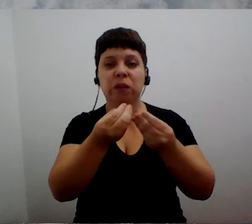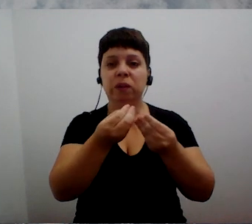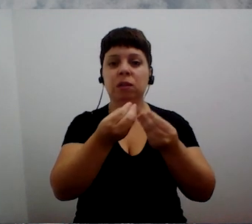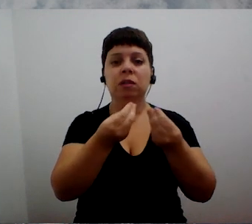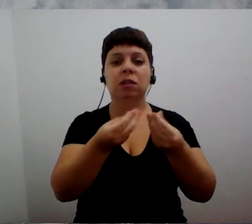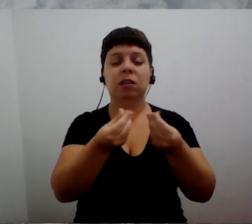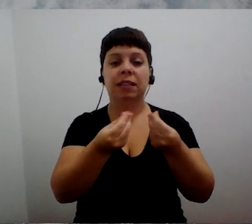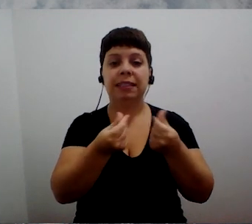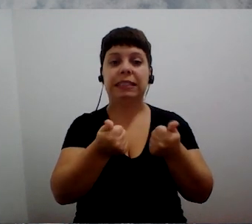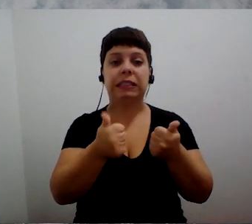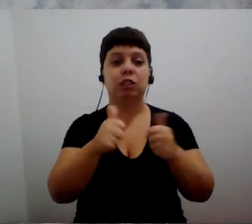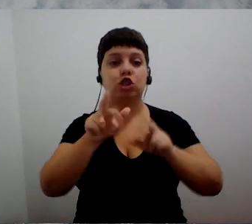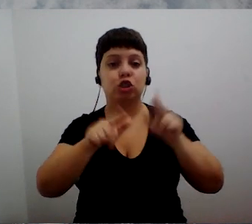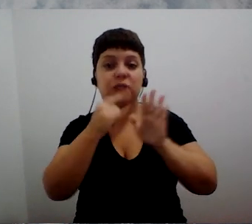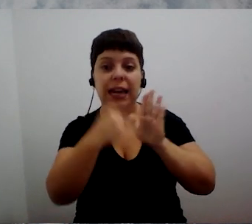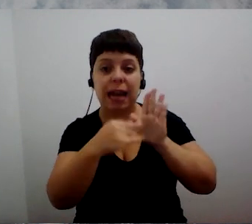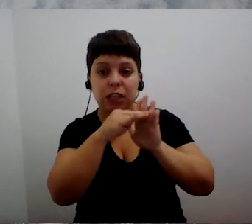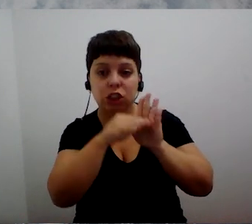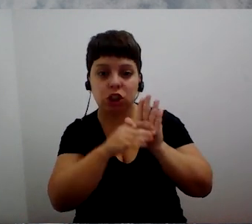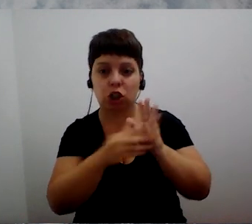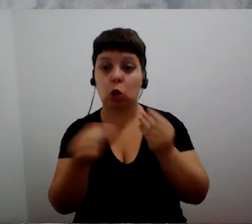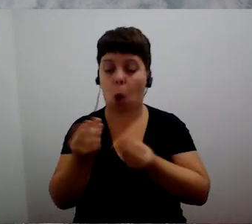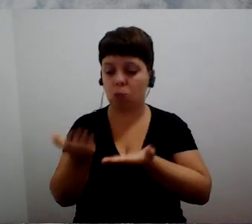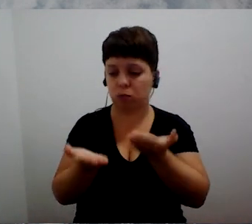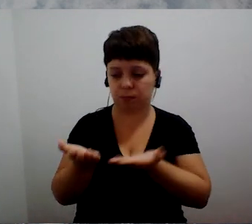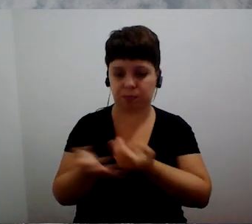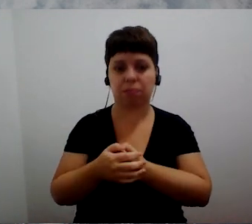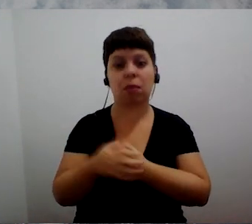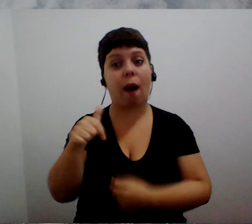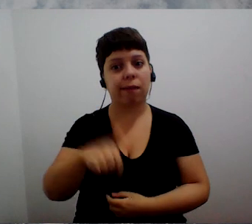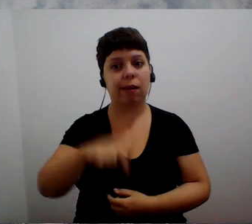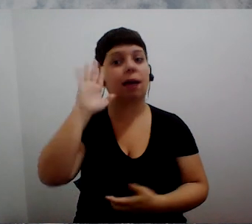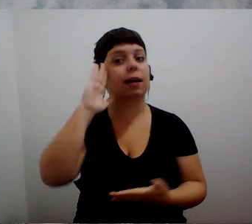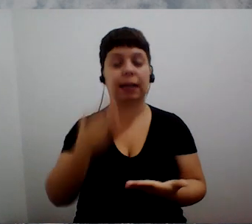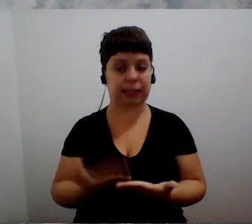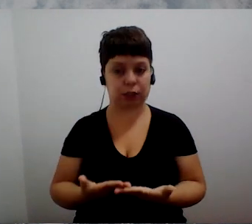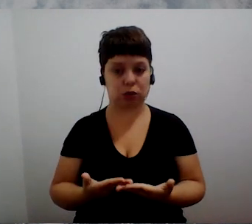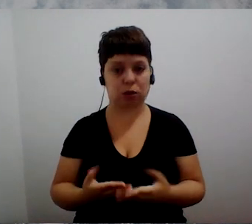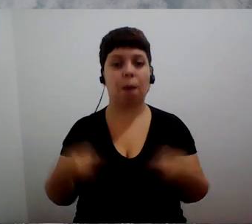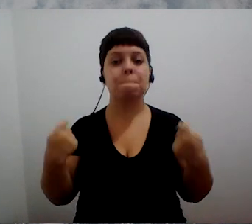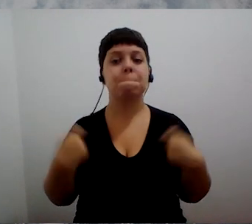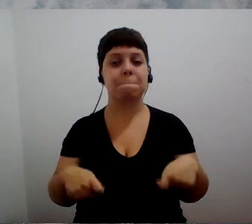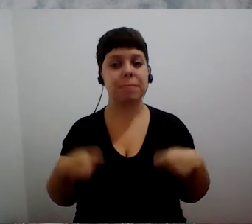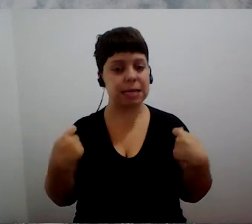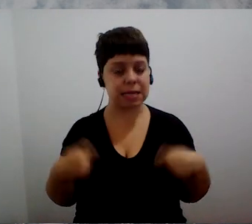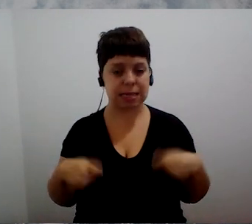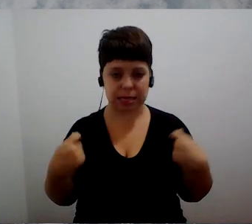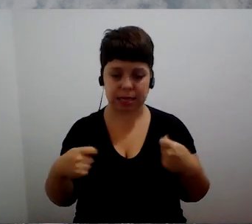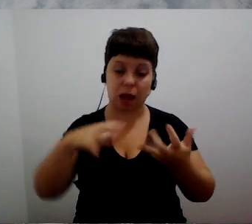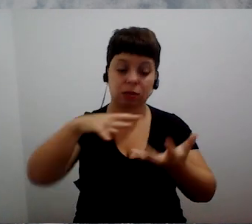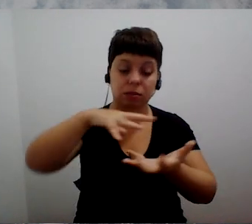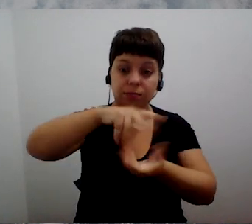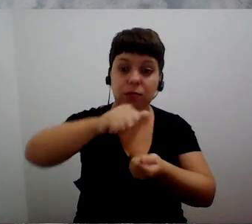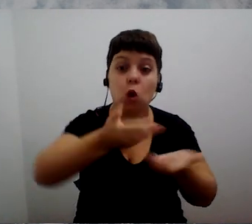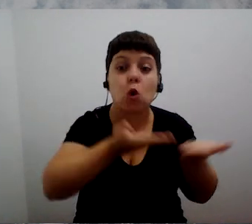by UNEA in order to come up with all these sort of different ways of dealing with the issue. And we